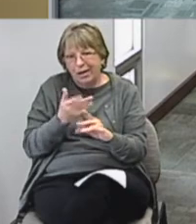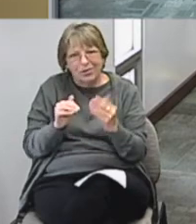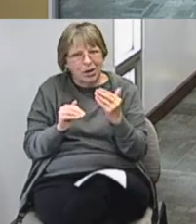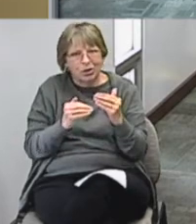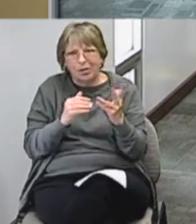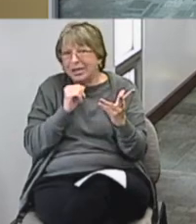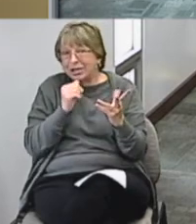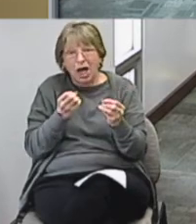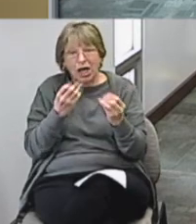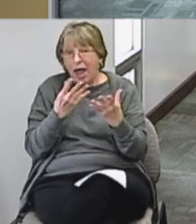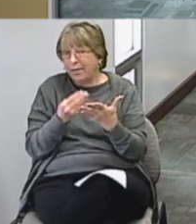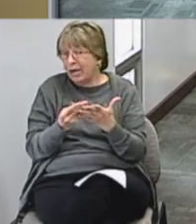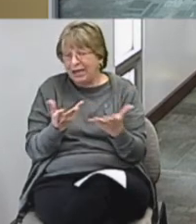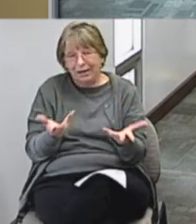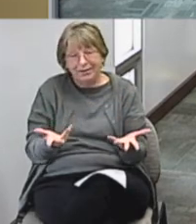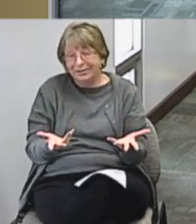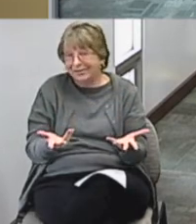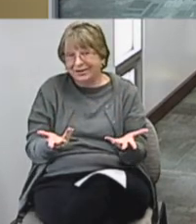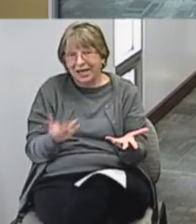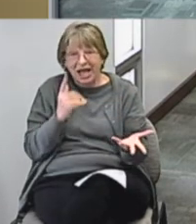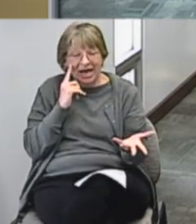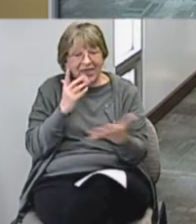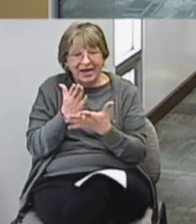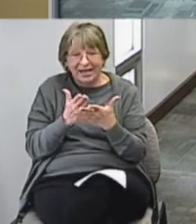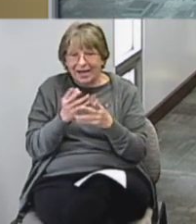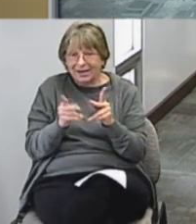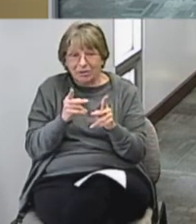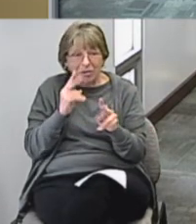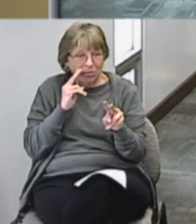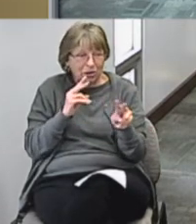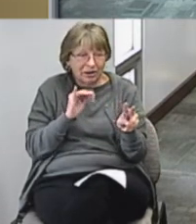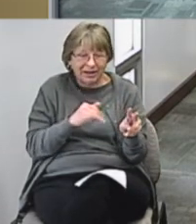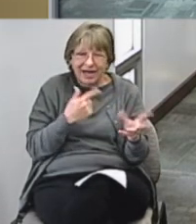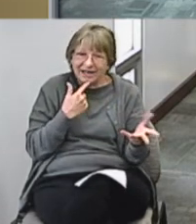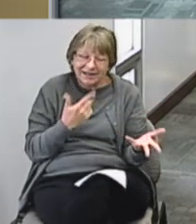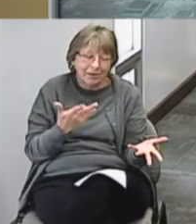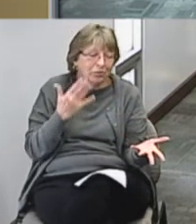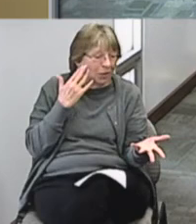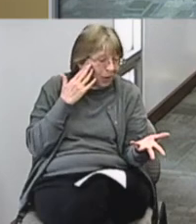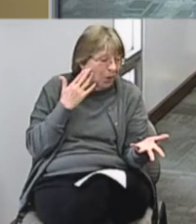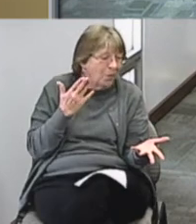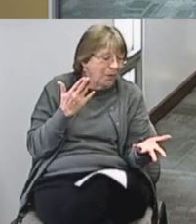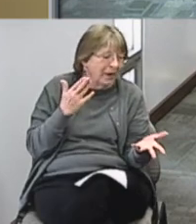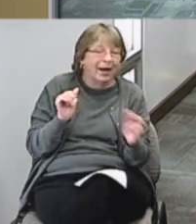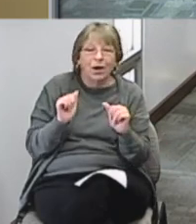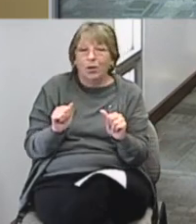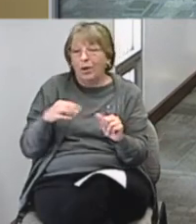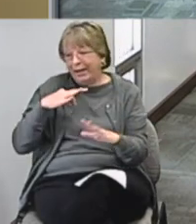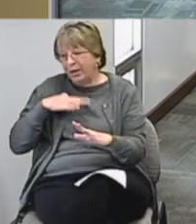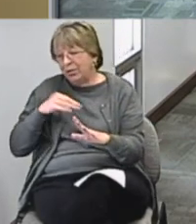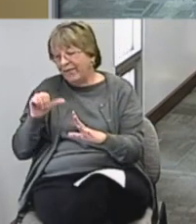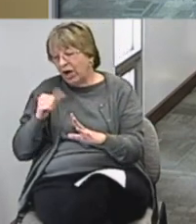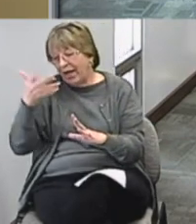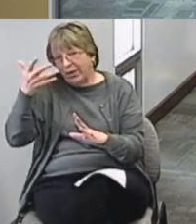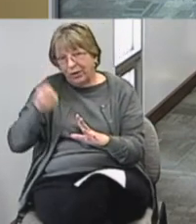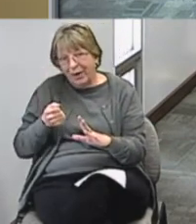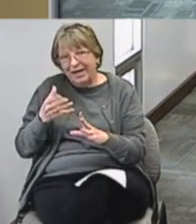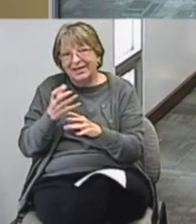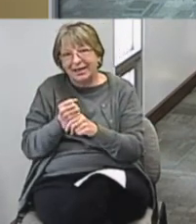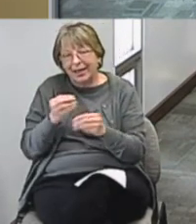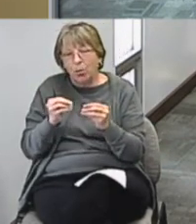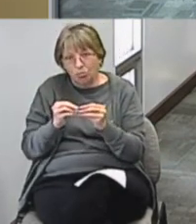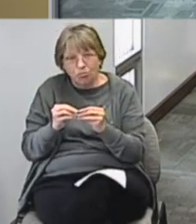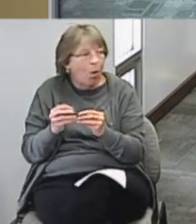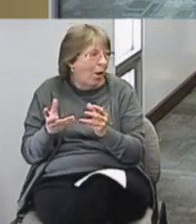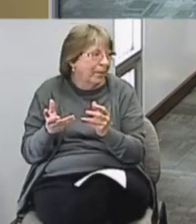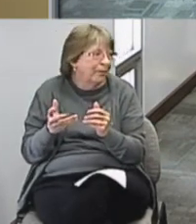It's not a lot of money. And I think some of the folks have looked at that and said, we can apply for other grants where we can get greater amounts, and